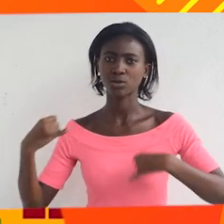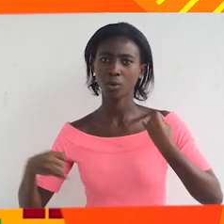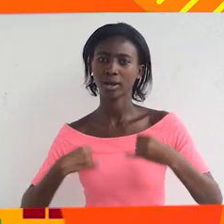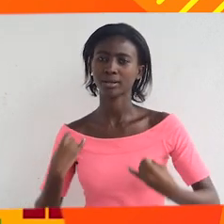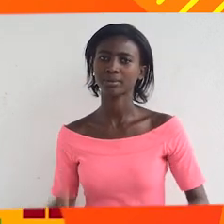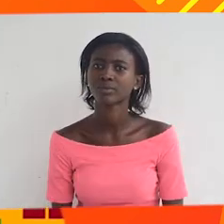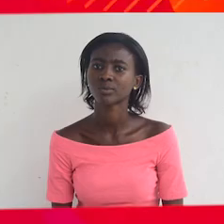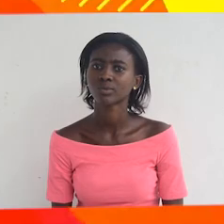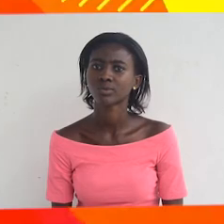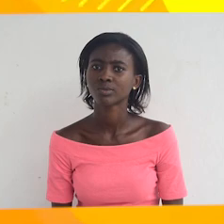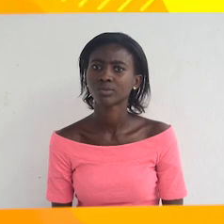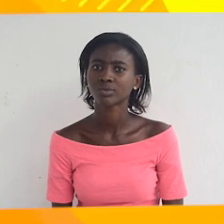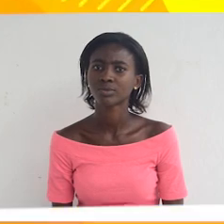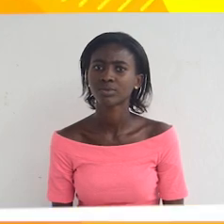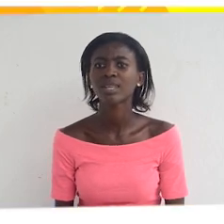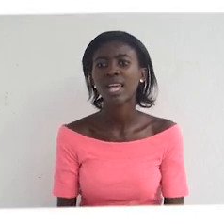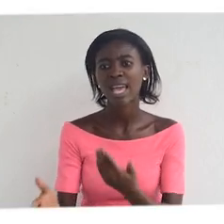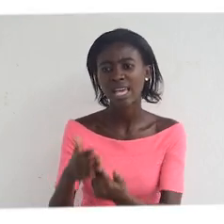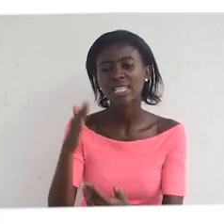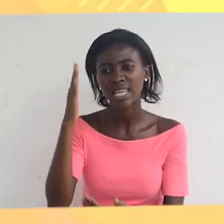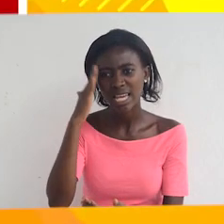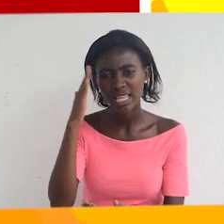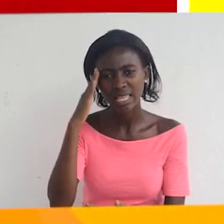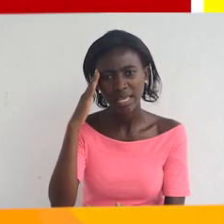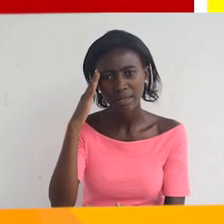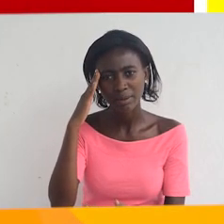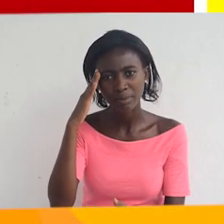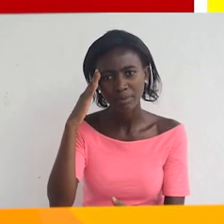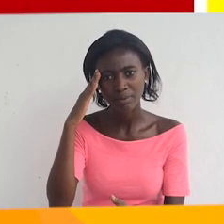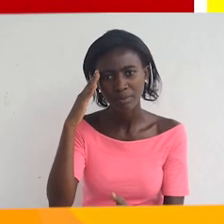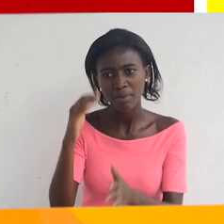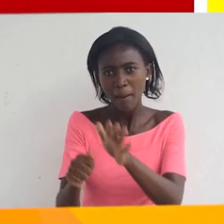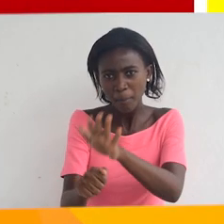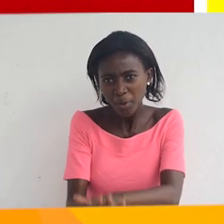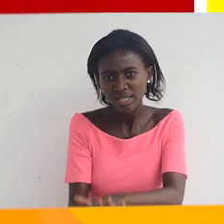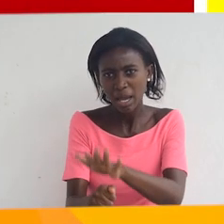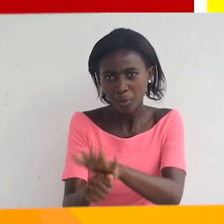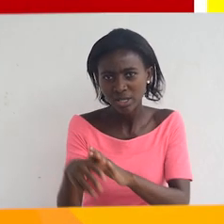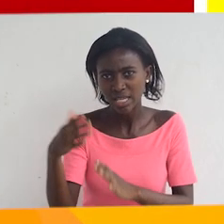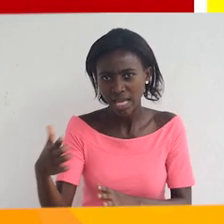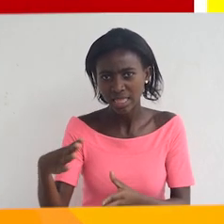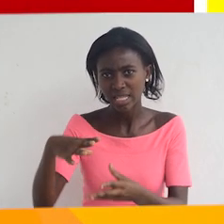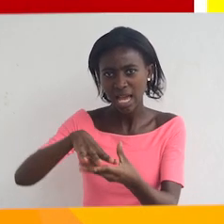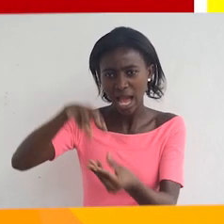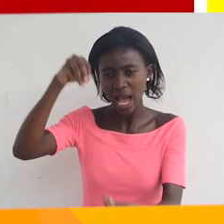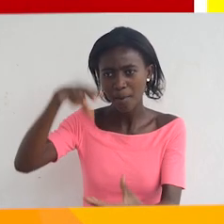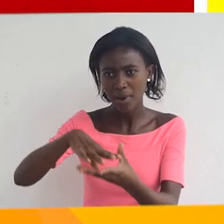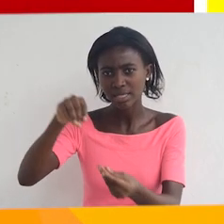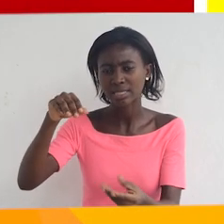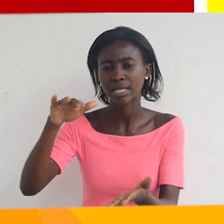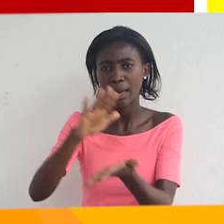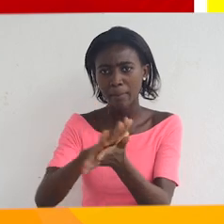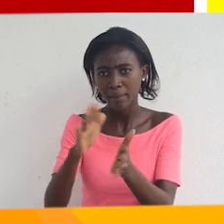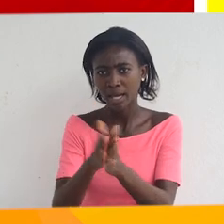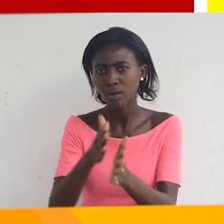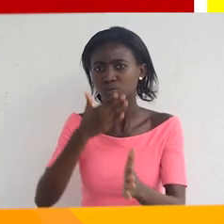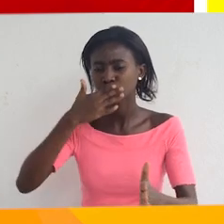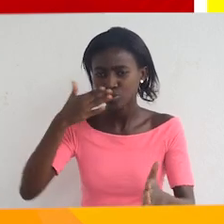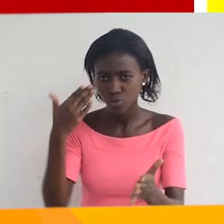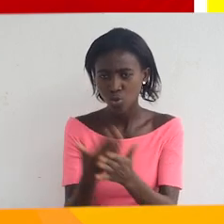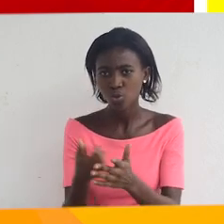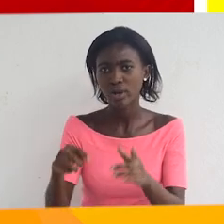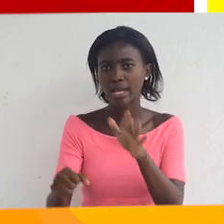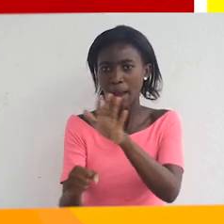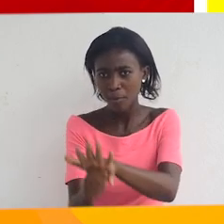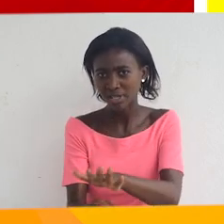Enjoy! To begin with, the terms is adhesives, commonly known as pressure sensitive,